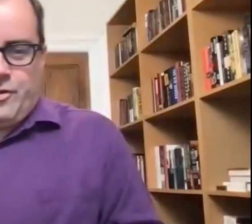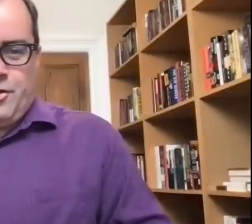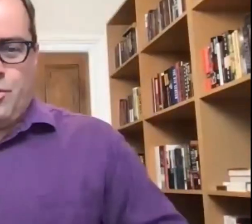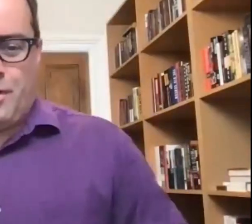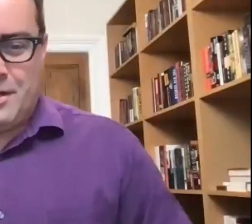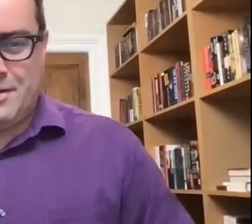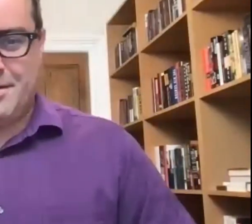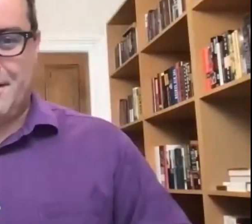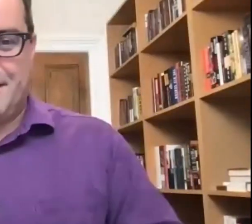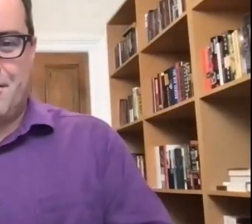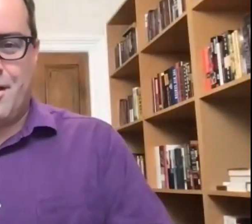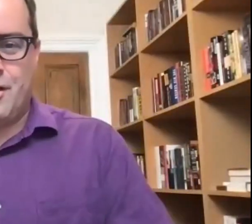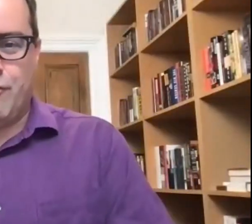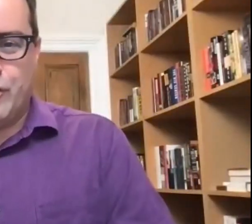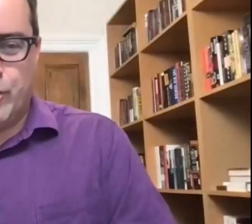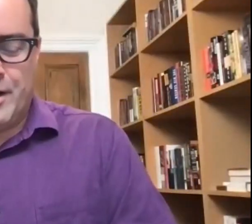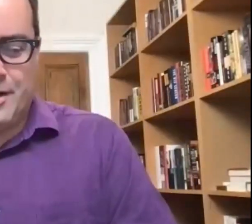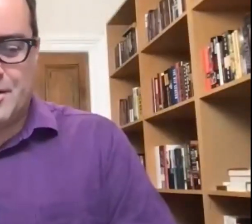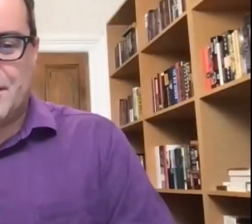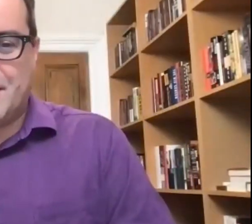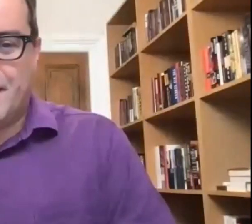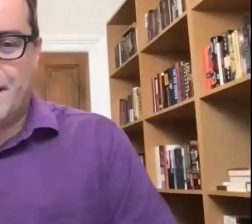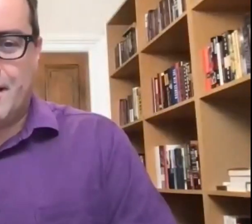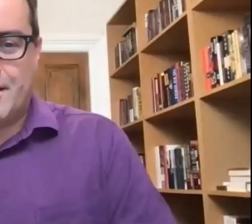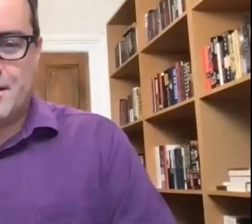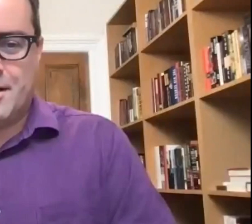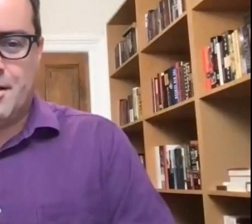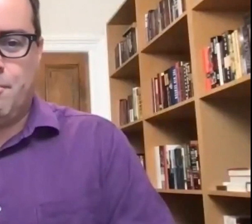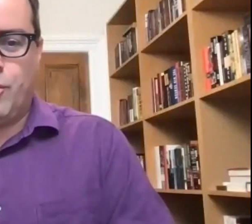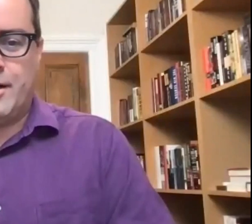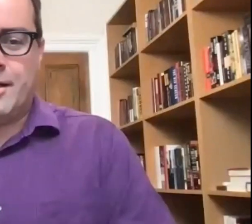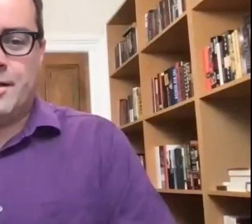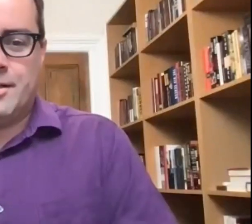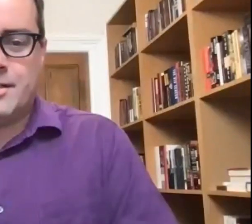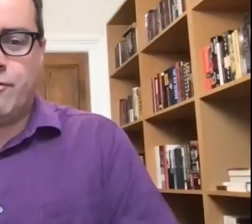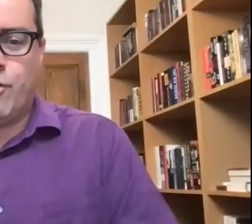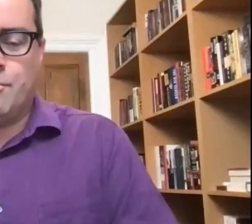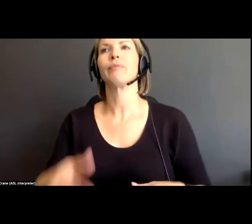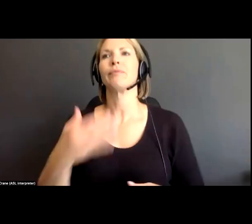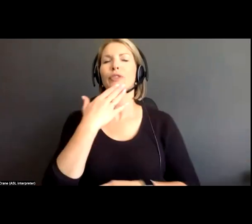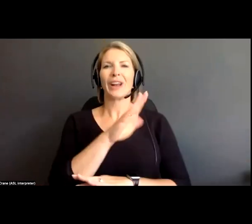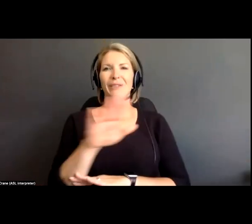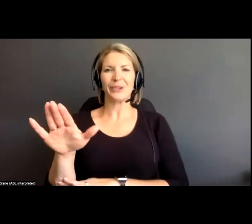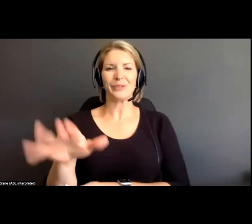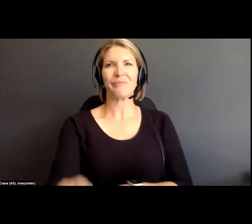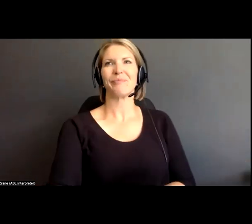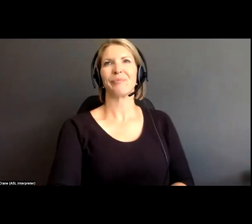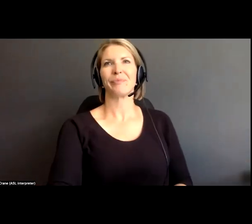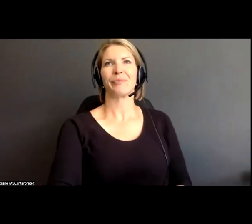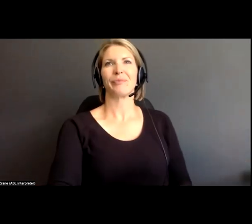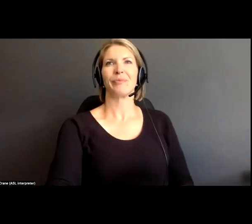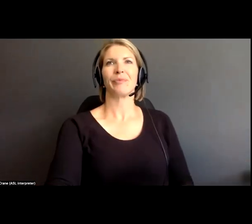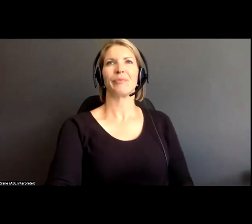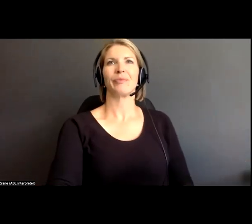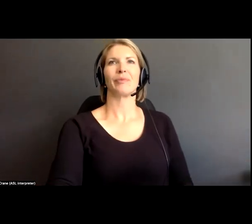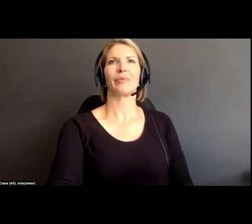Good afternoon, and thank you for joining us today at BookNet Canada Tech Forum's Let's